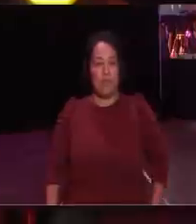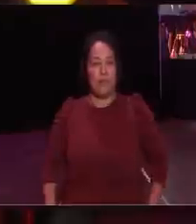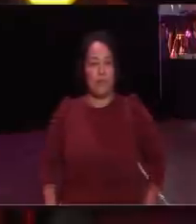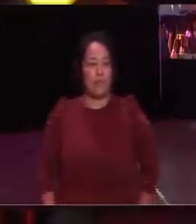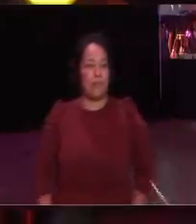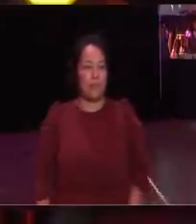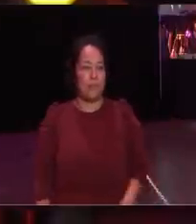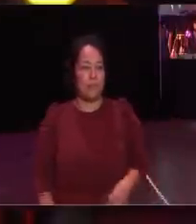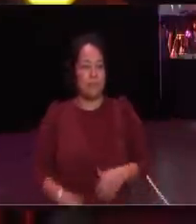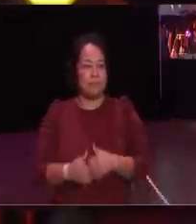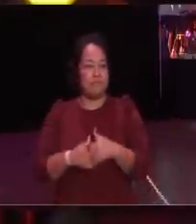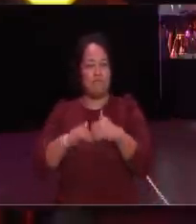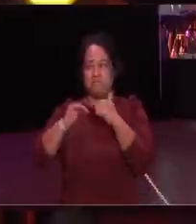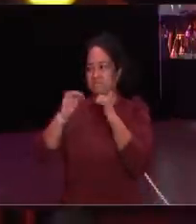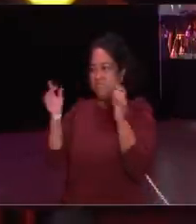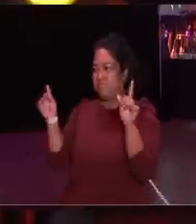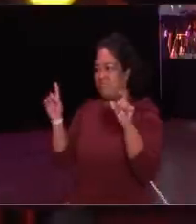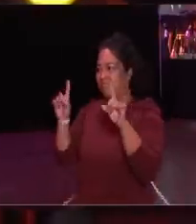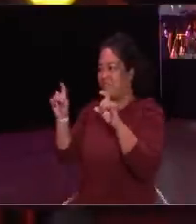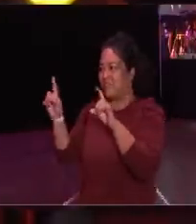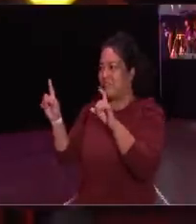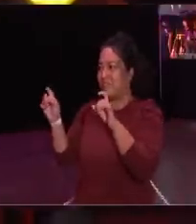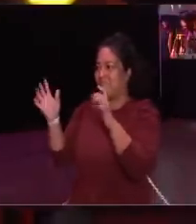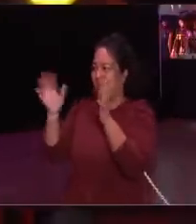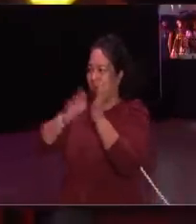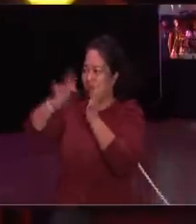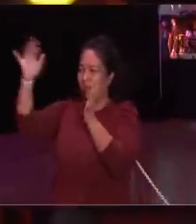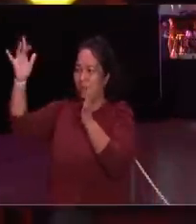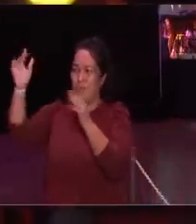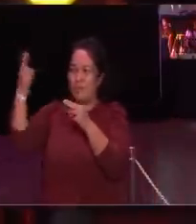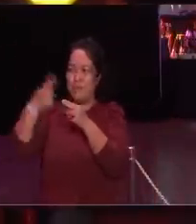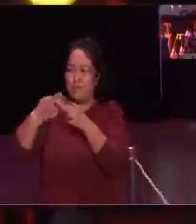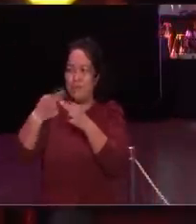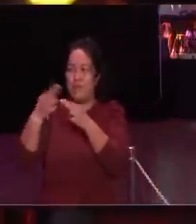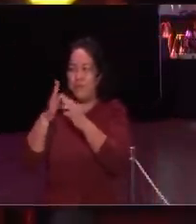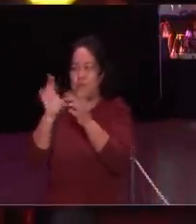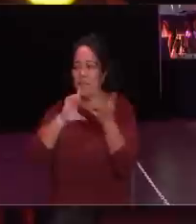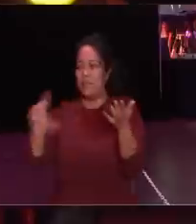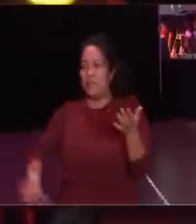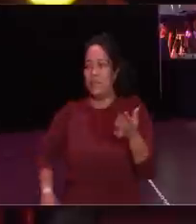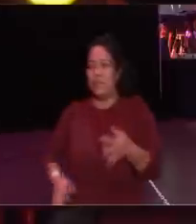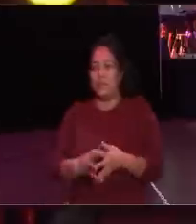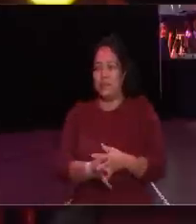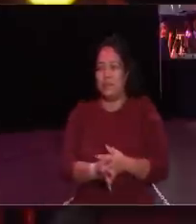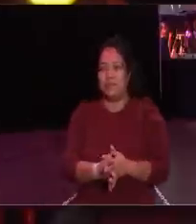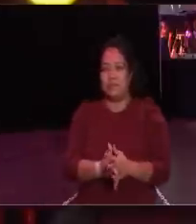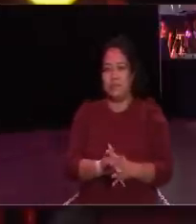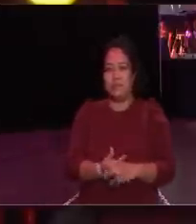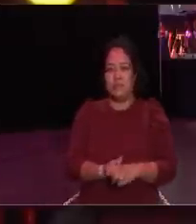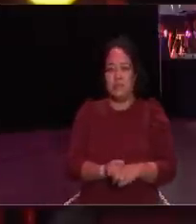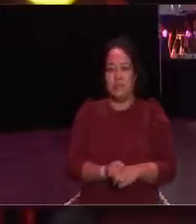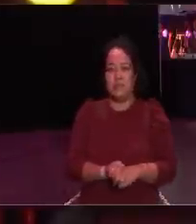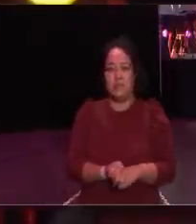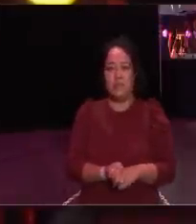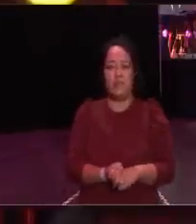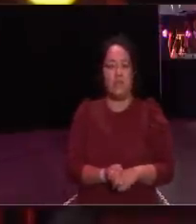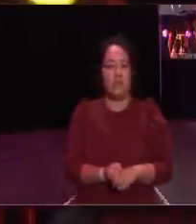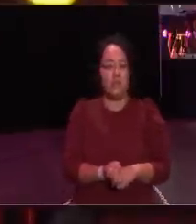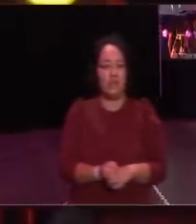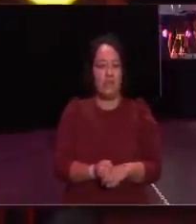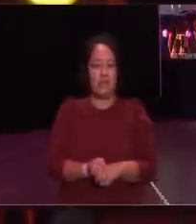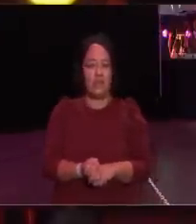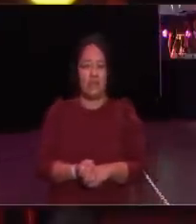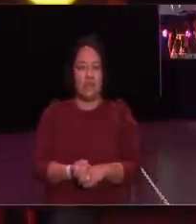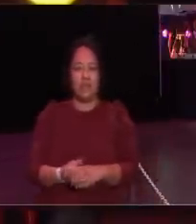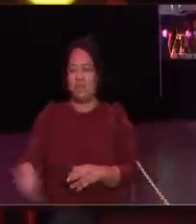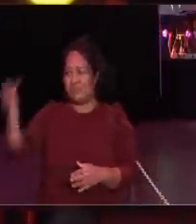¿Cuántos glorifican el nombre del Señor? How many glorify the name of the Lord? Yo sé que lo pueden hacer un poco